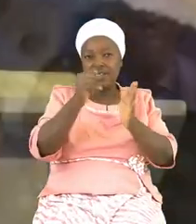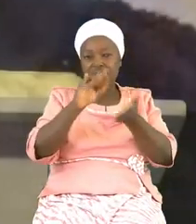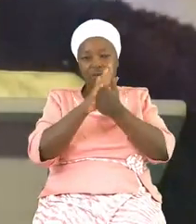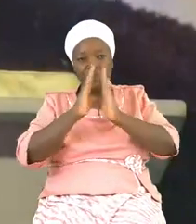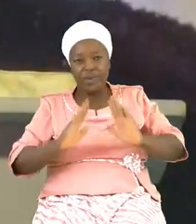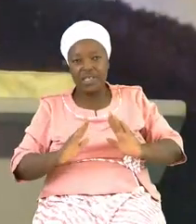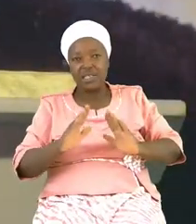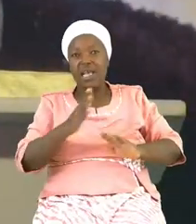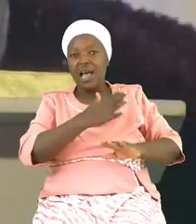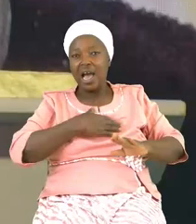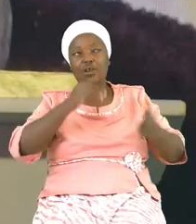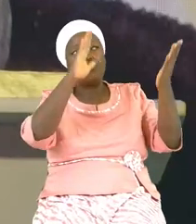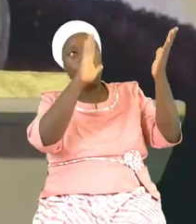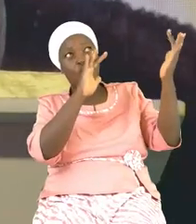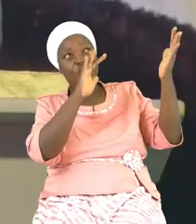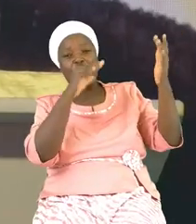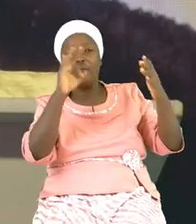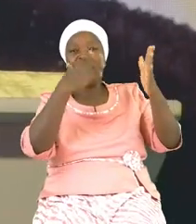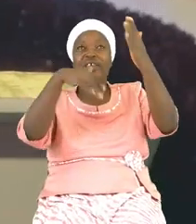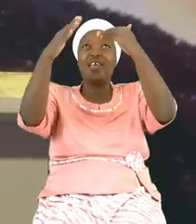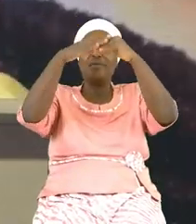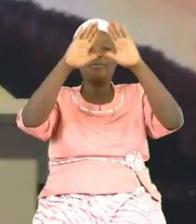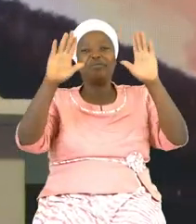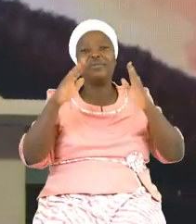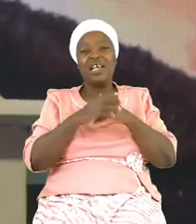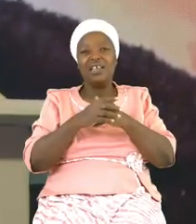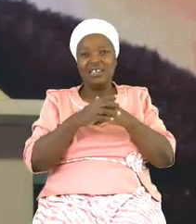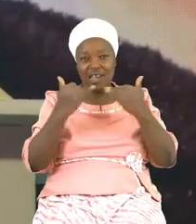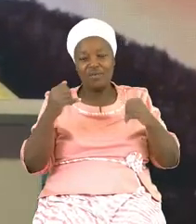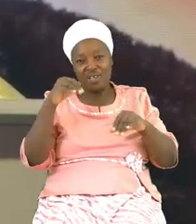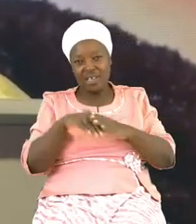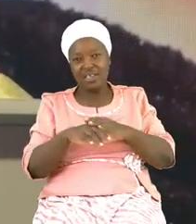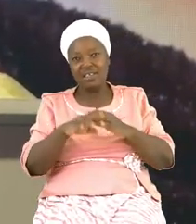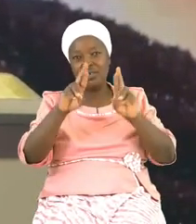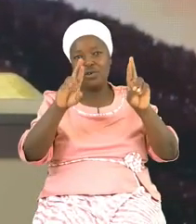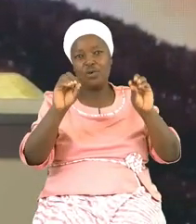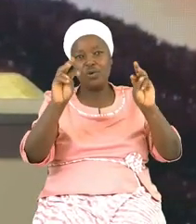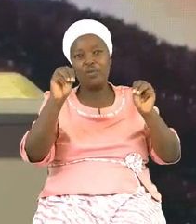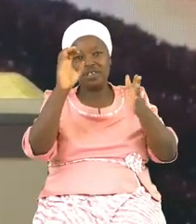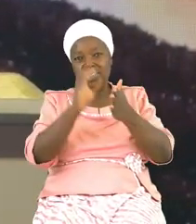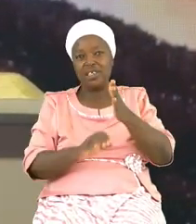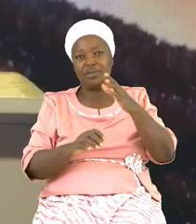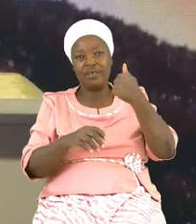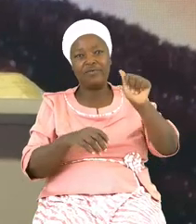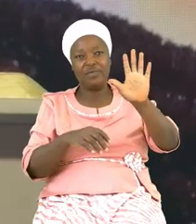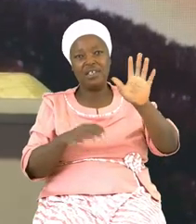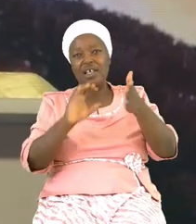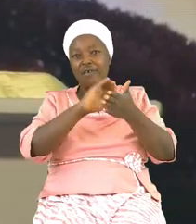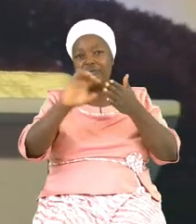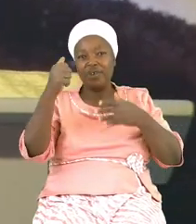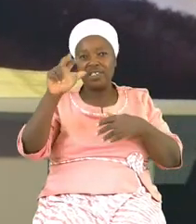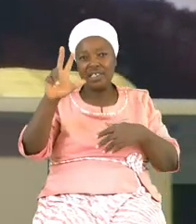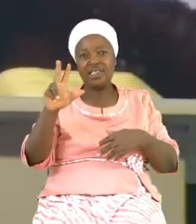and hope of heaven. And look at Romans chapter 15. We're reading from verse 13.